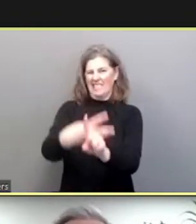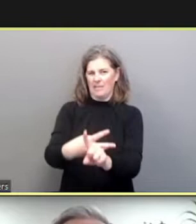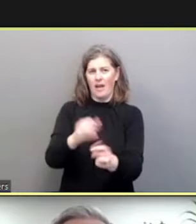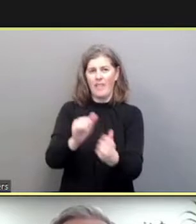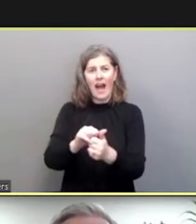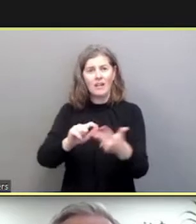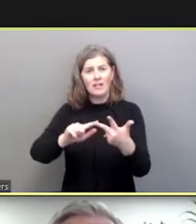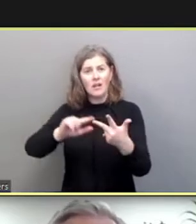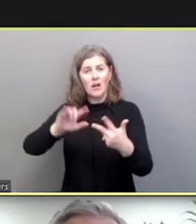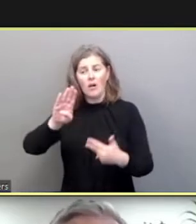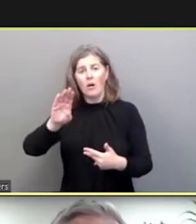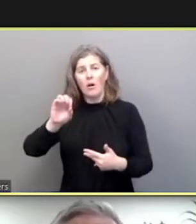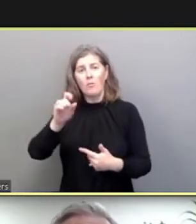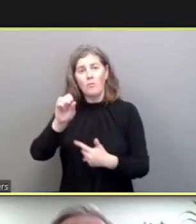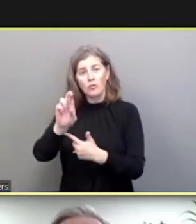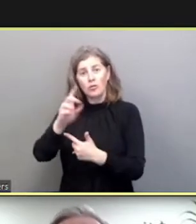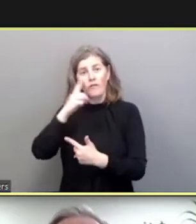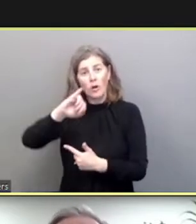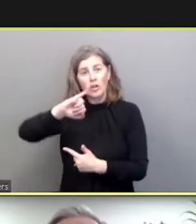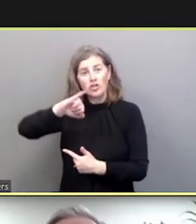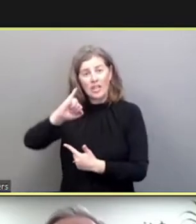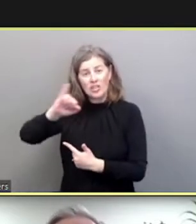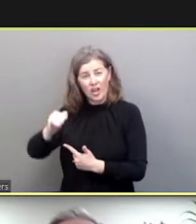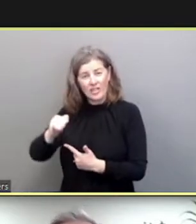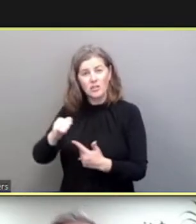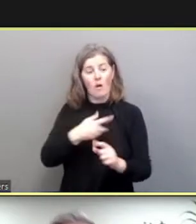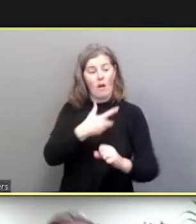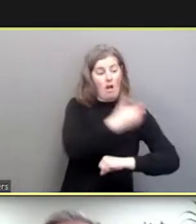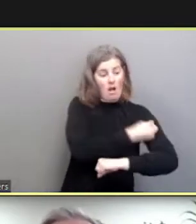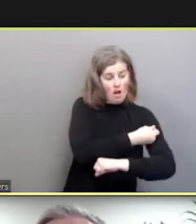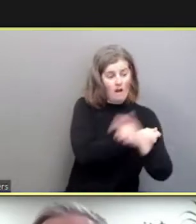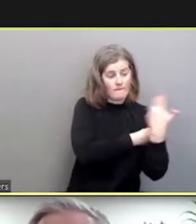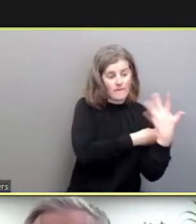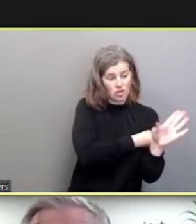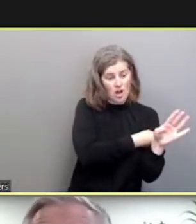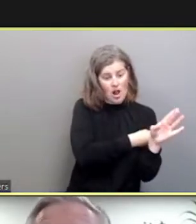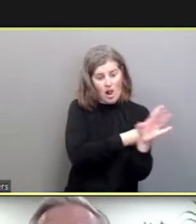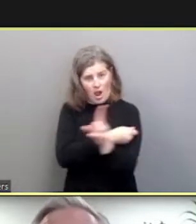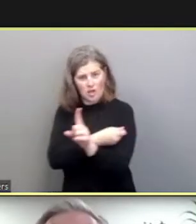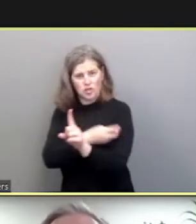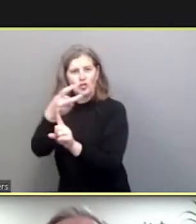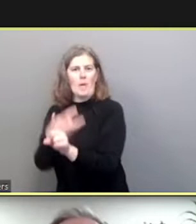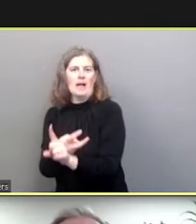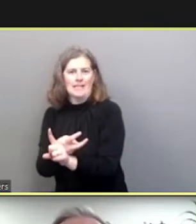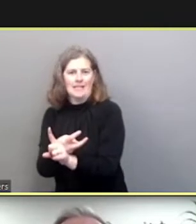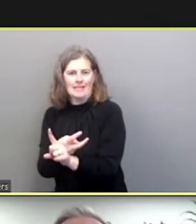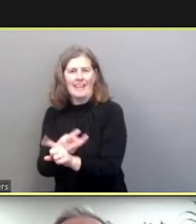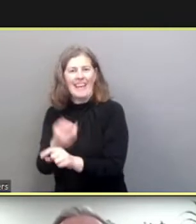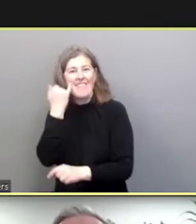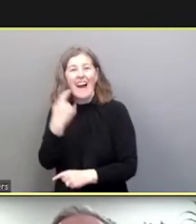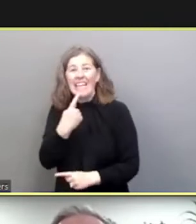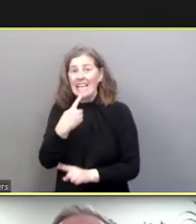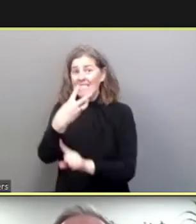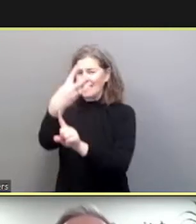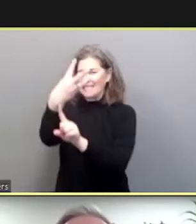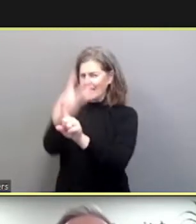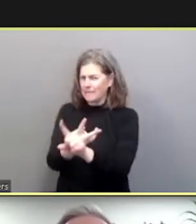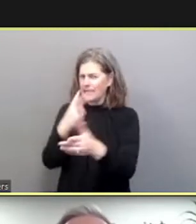for J&J is at 2 months. So every time I say 6 months later, I'm referring to